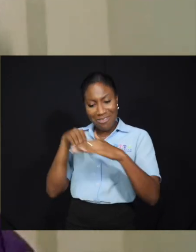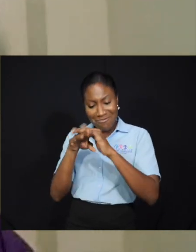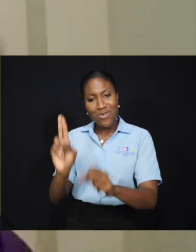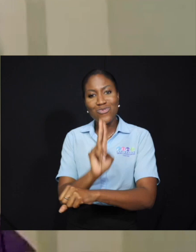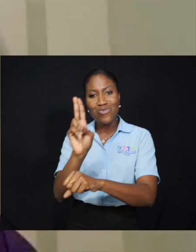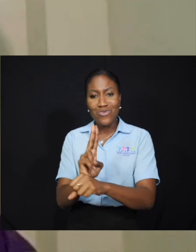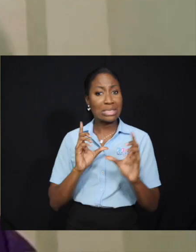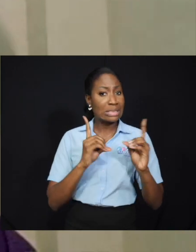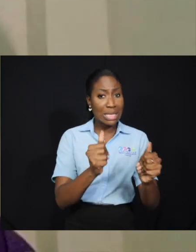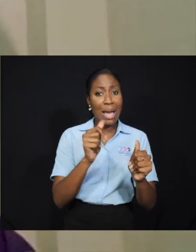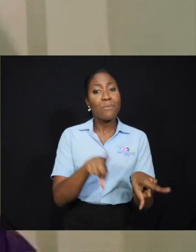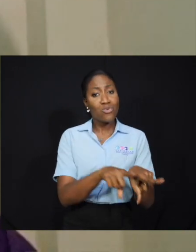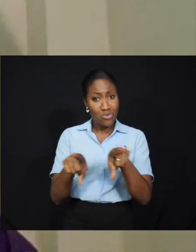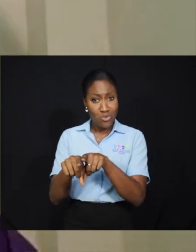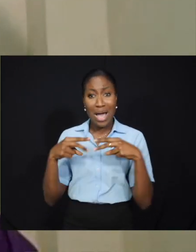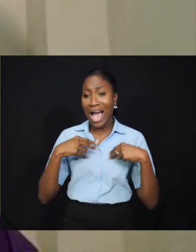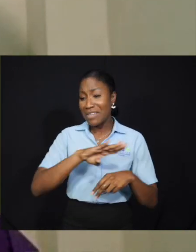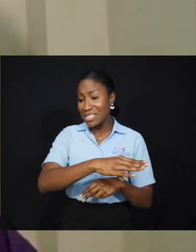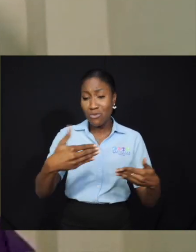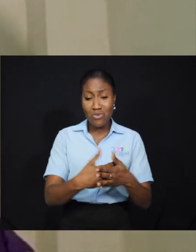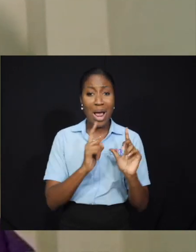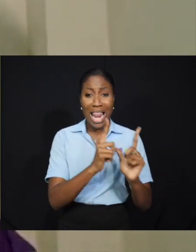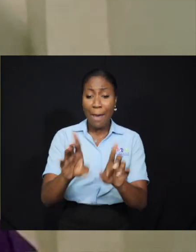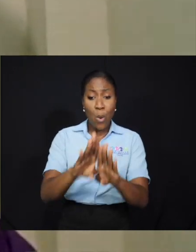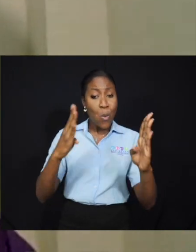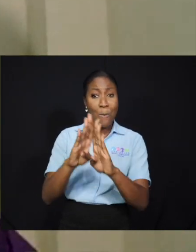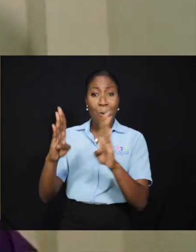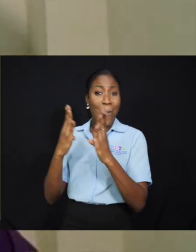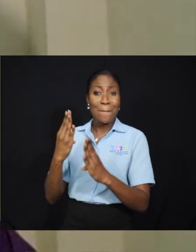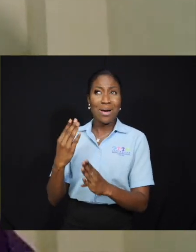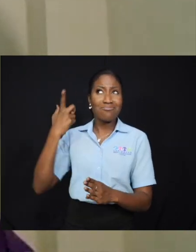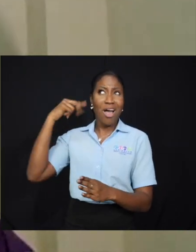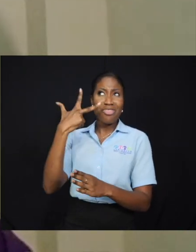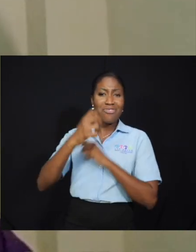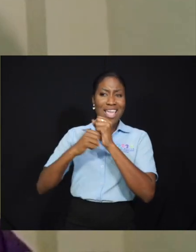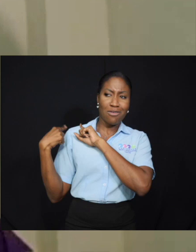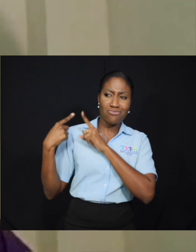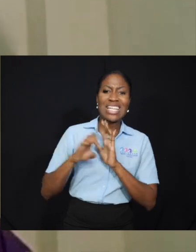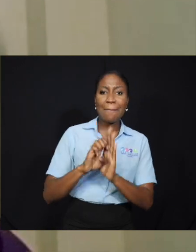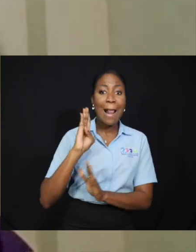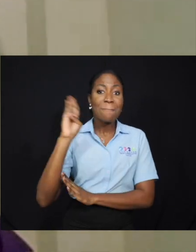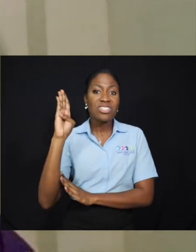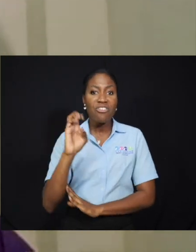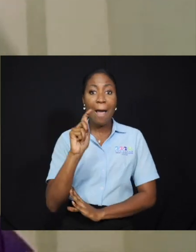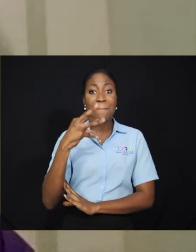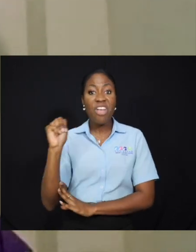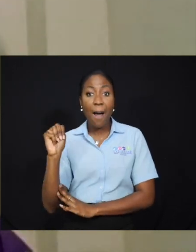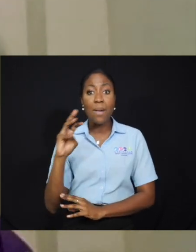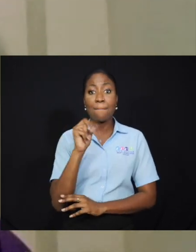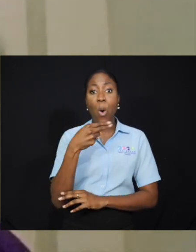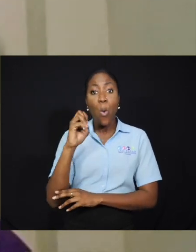abled. We have several libraries that we've opened over the last couple of years, and these include